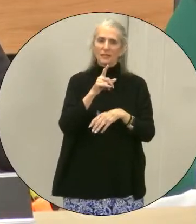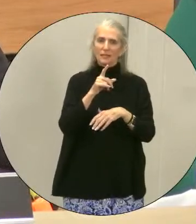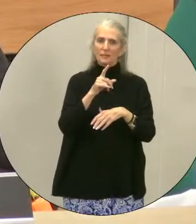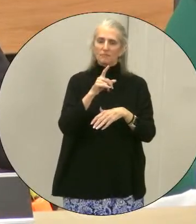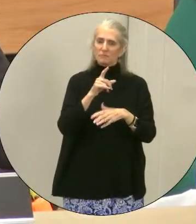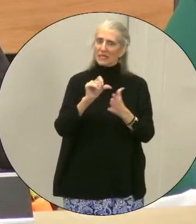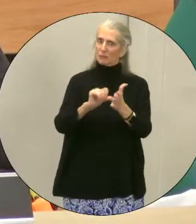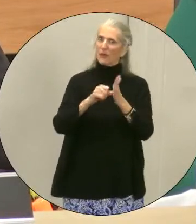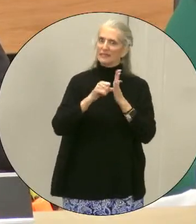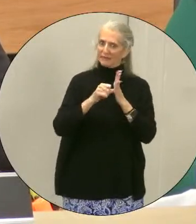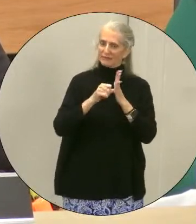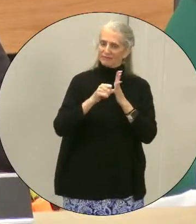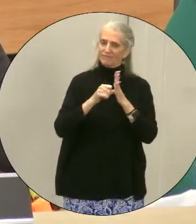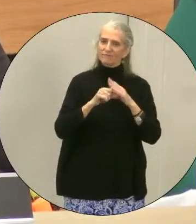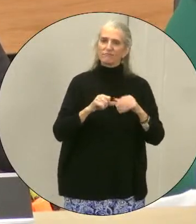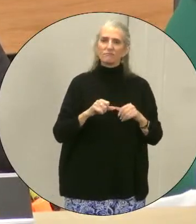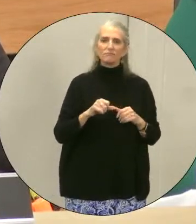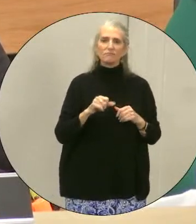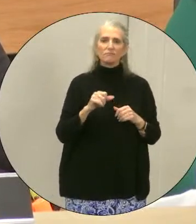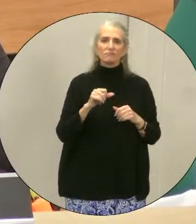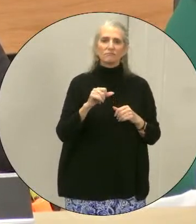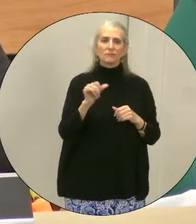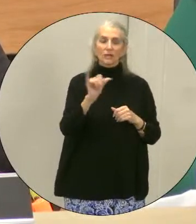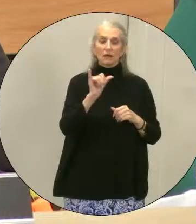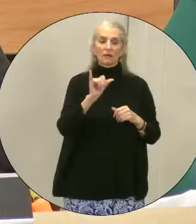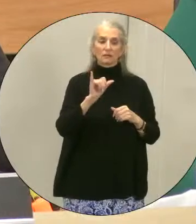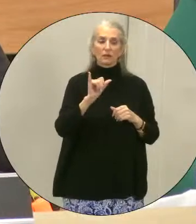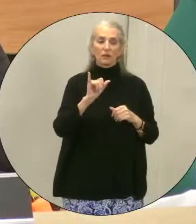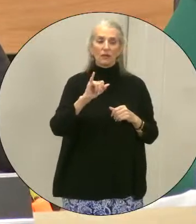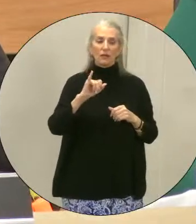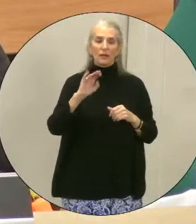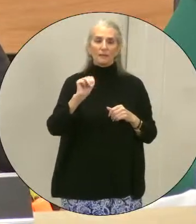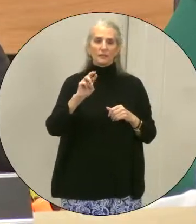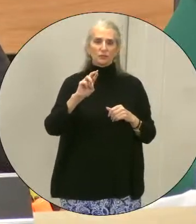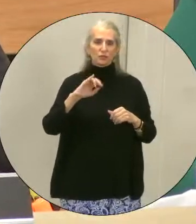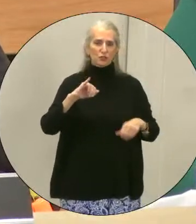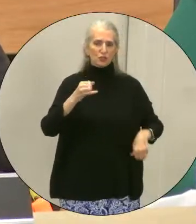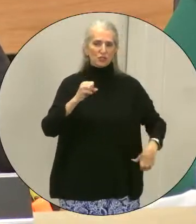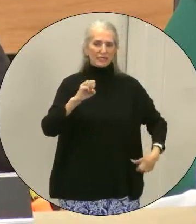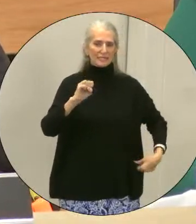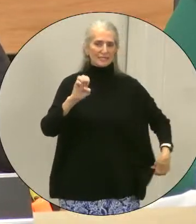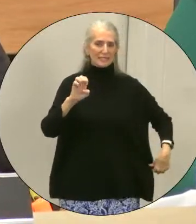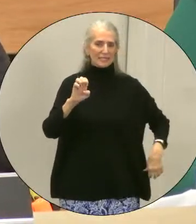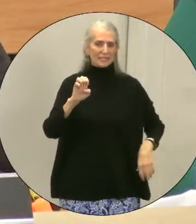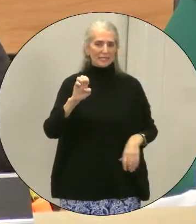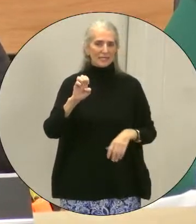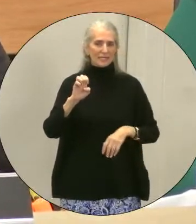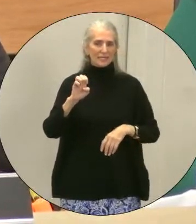quite impressive. And also with Mr. Jesse Welch and having